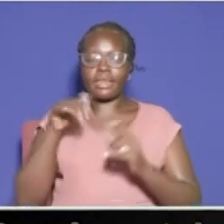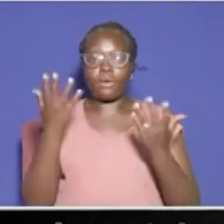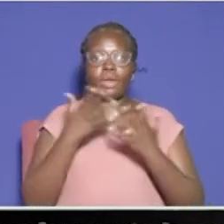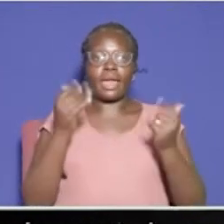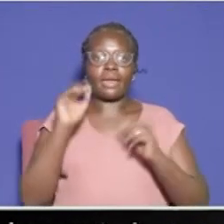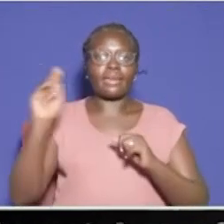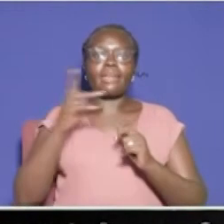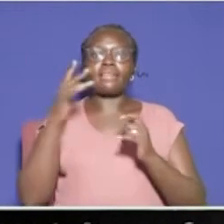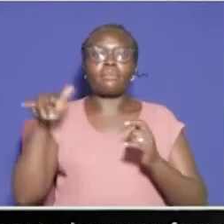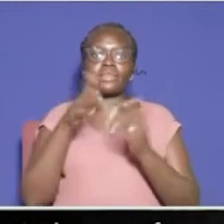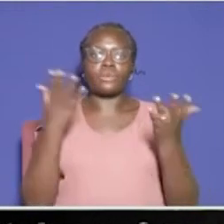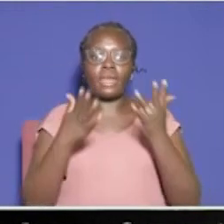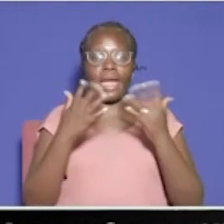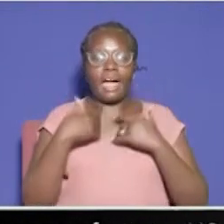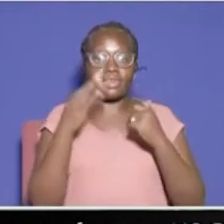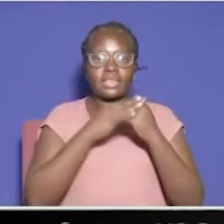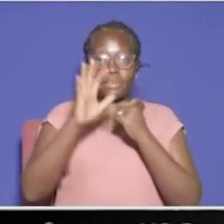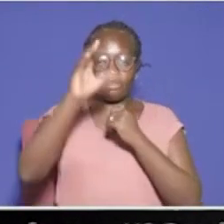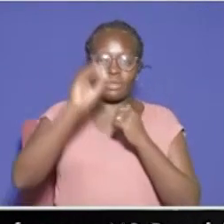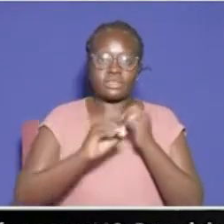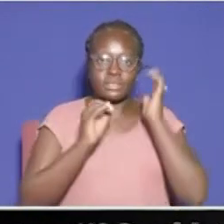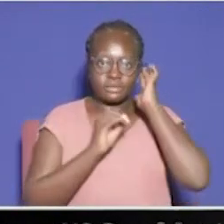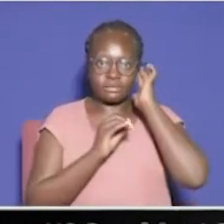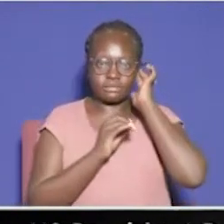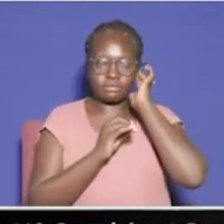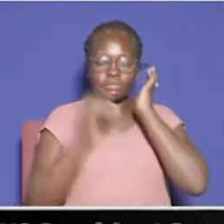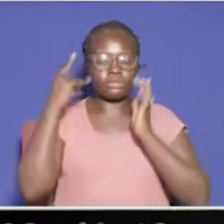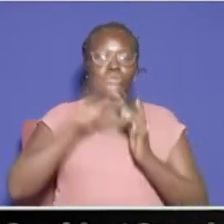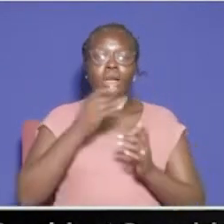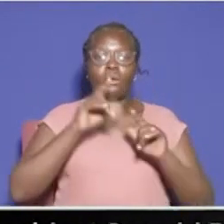in Kenya, which constitutes about 85% of our landmass.